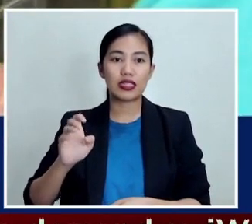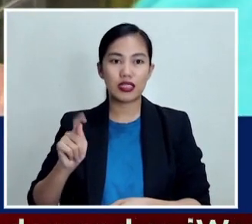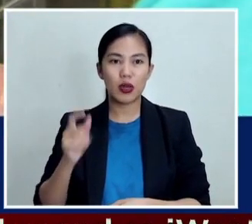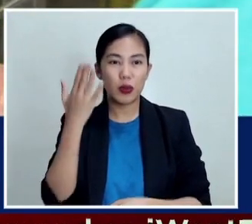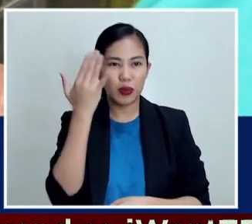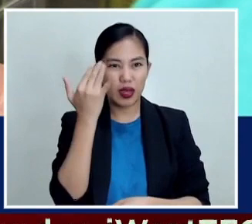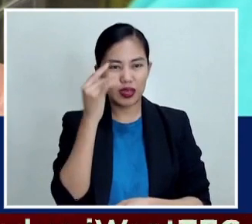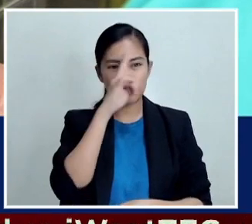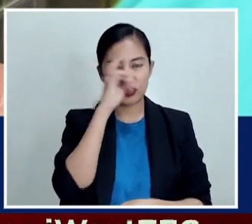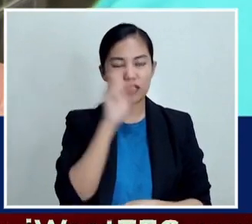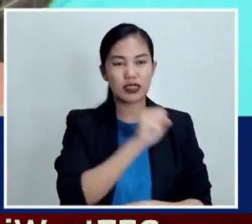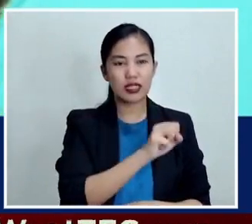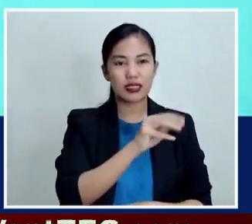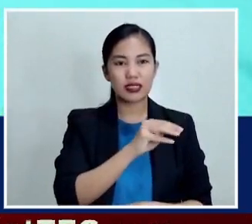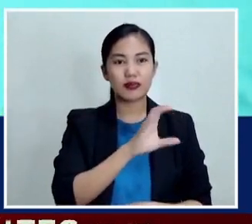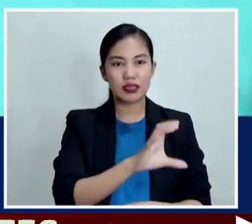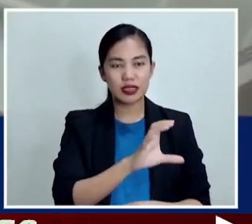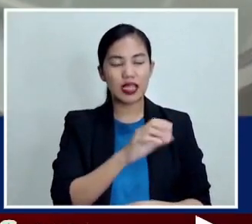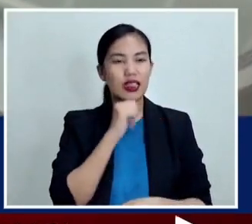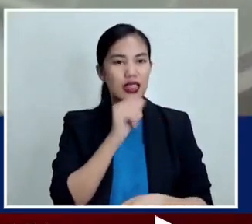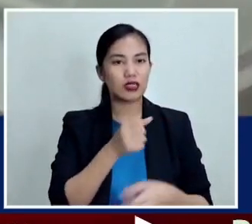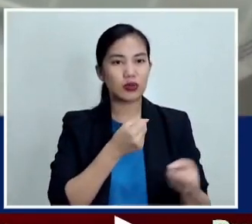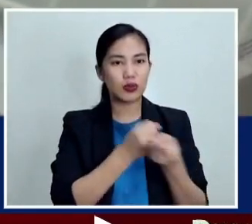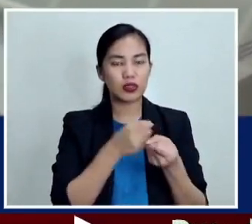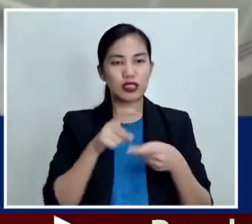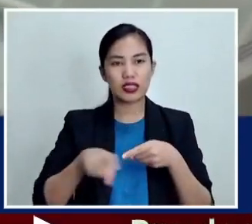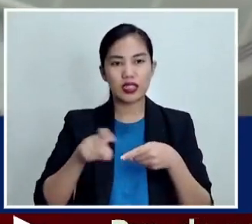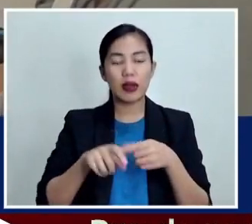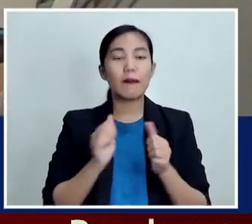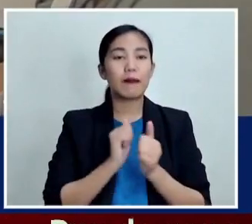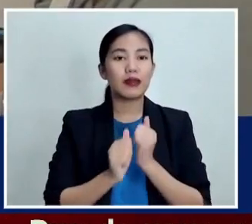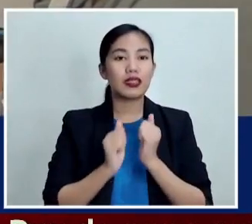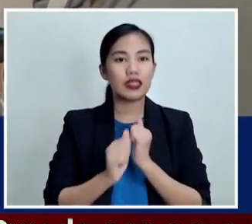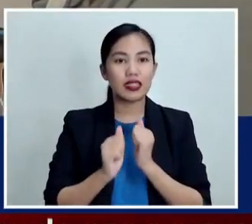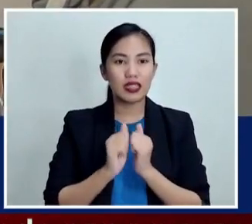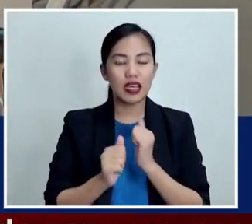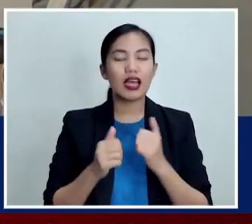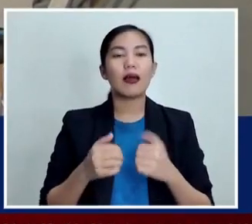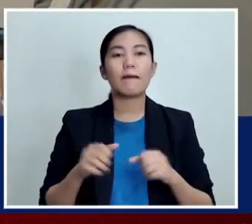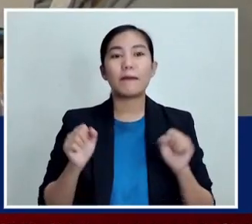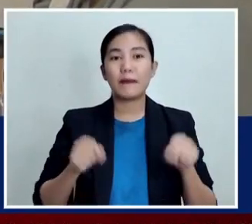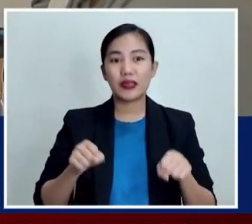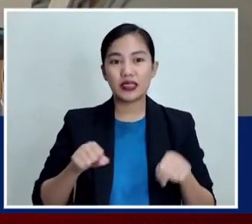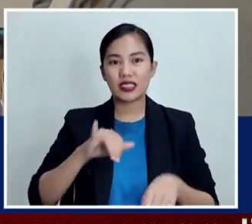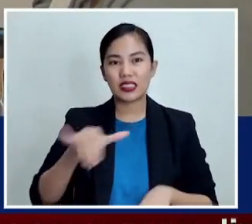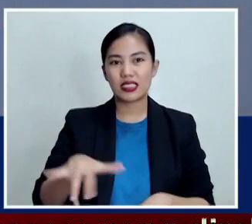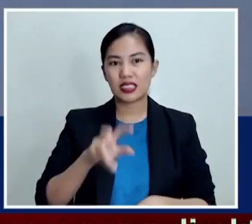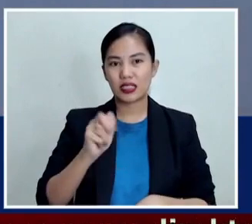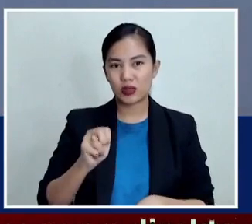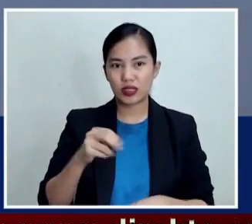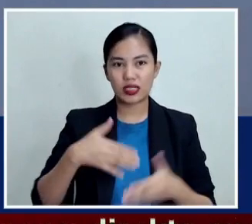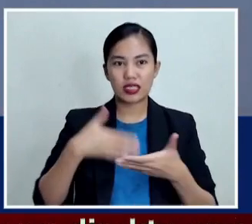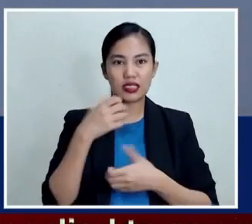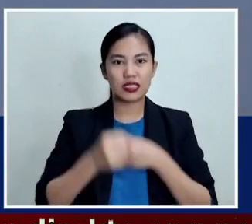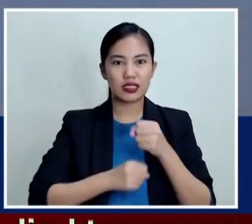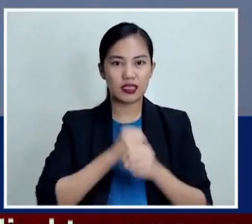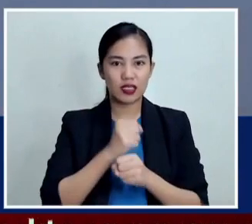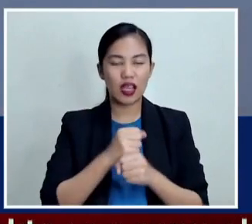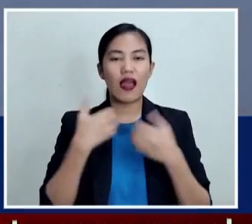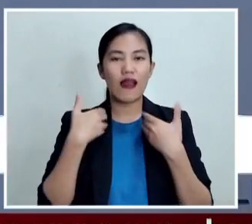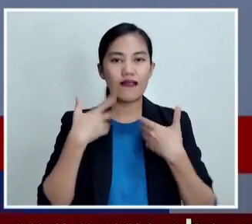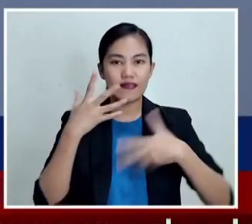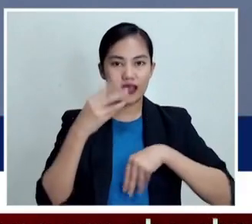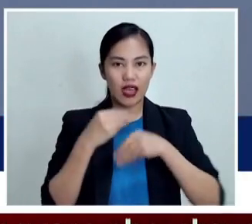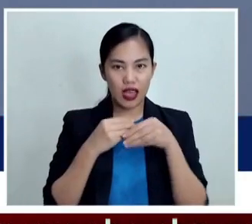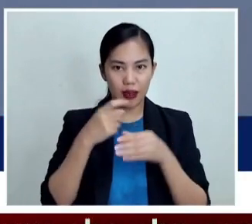kuryente. Ibig sabihin, may pressure na tumaas muli ang bayarin sa January 2023. But again, we'll need to see what